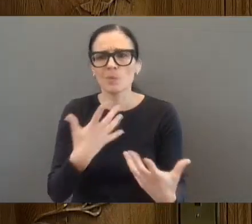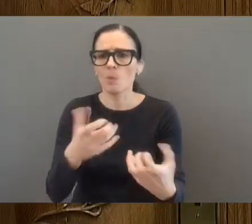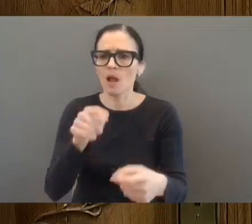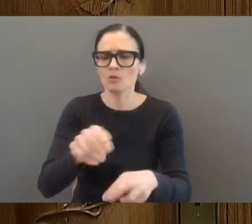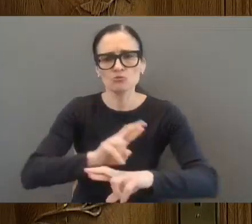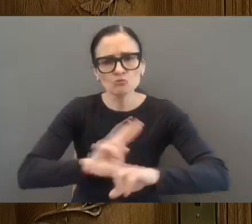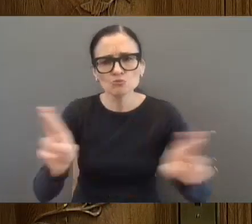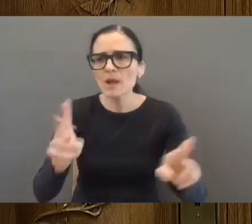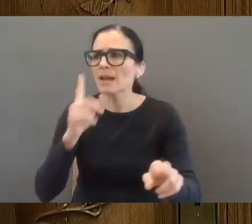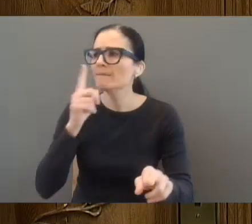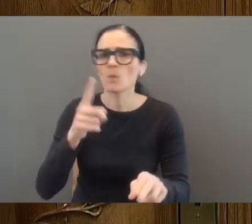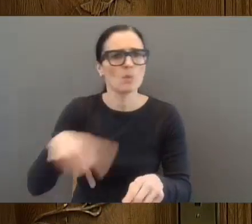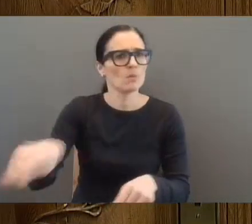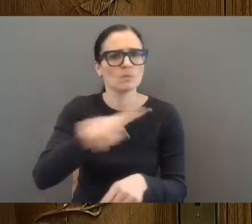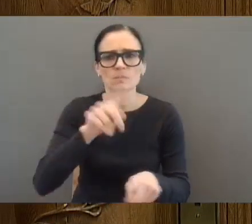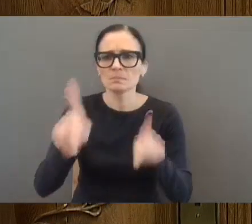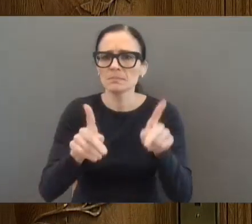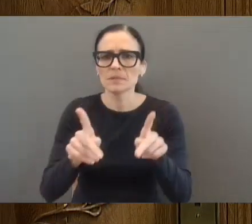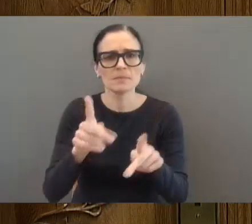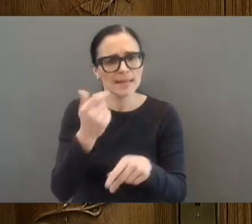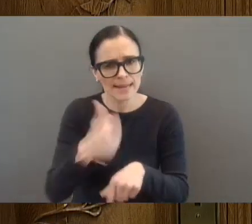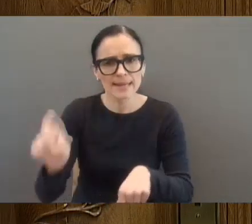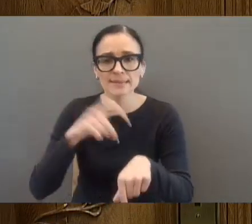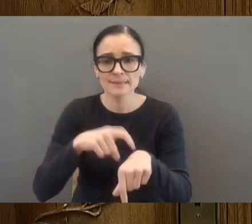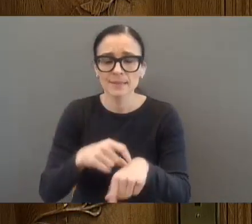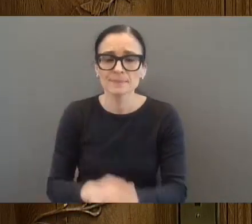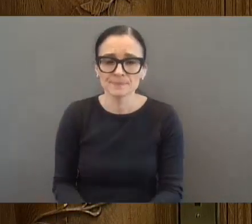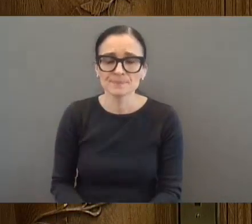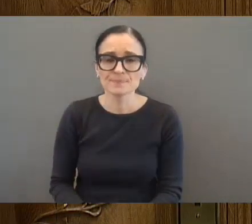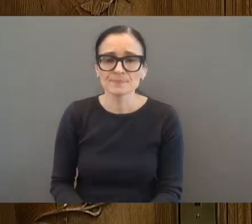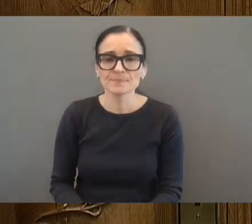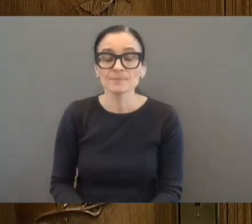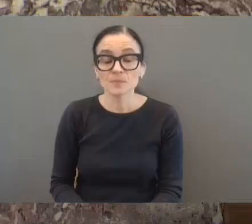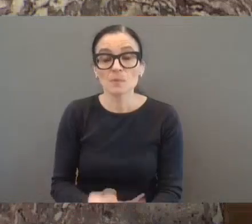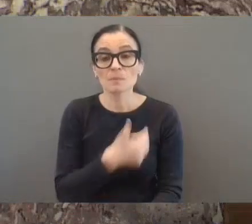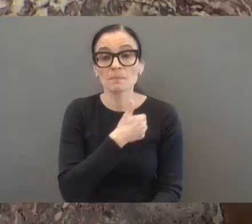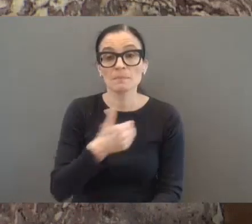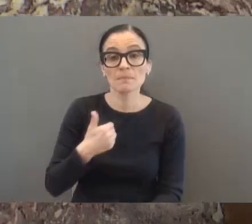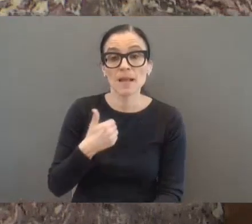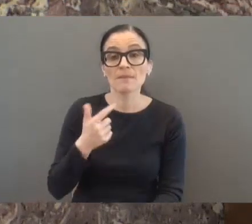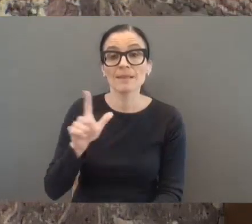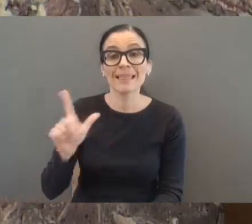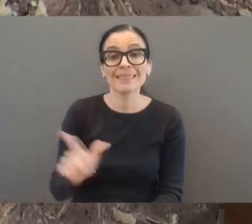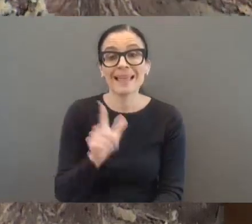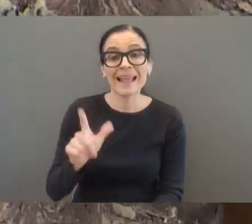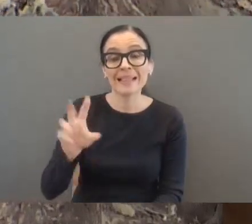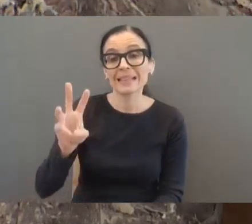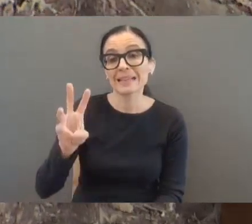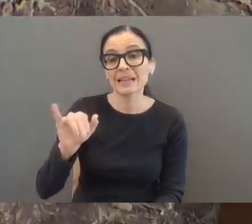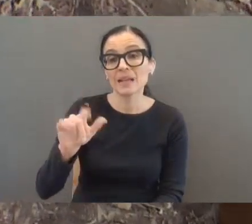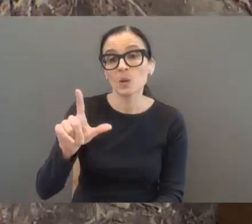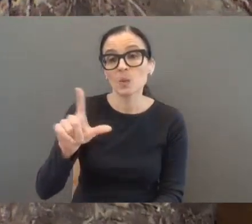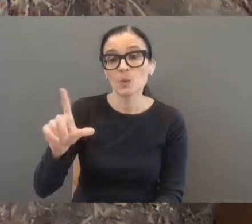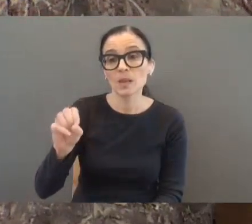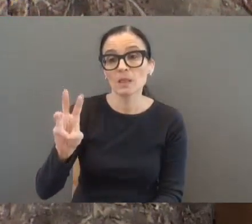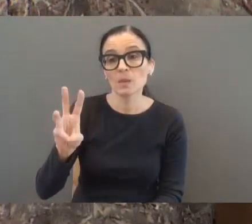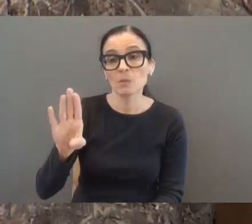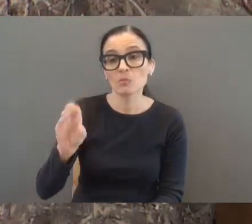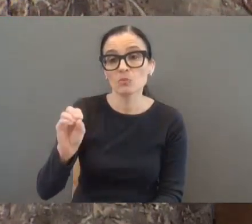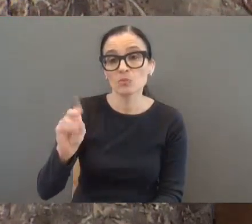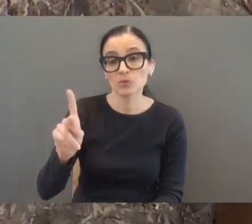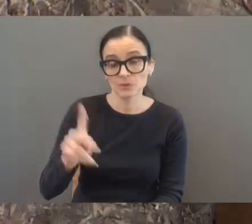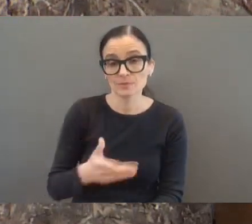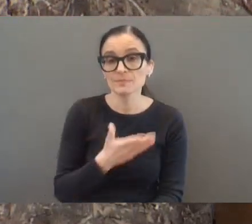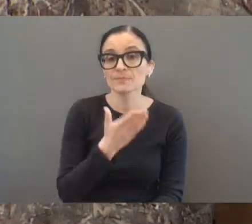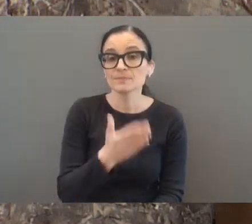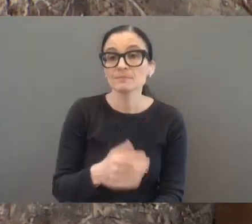Member for Langley Willowbrook. Mr. Speaker, 100 Mile House District had its ER closed for 10 days. Royal